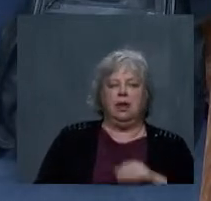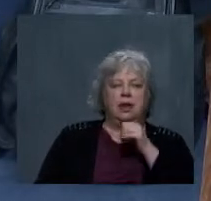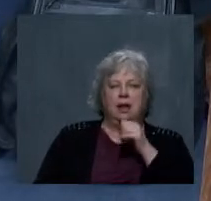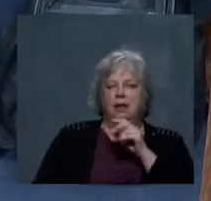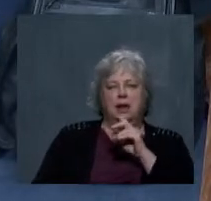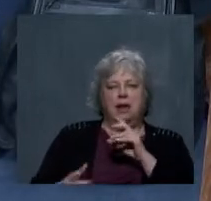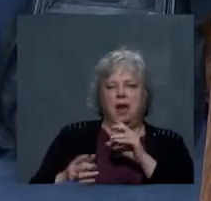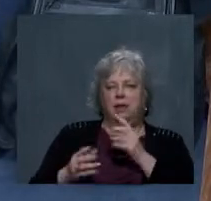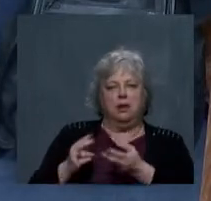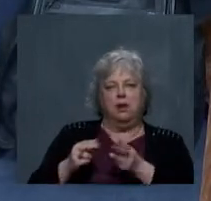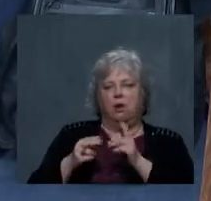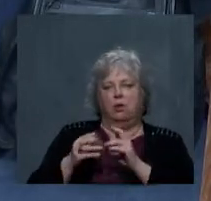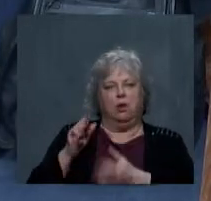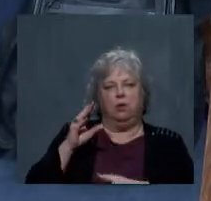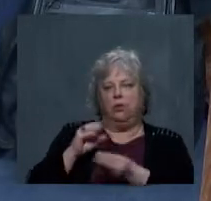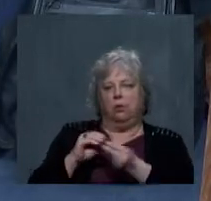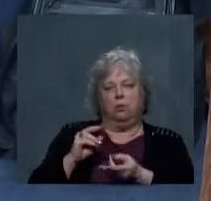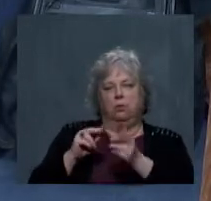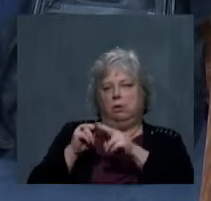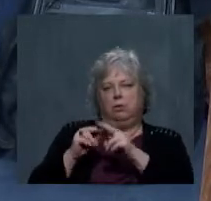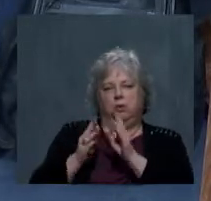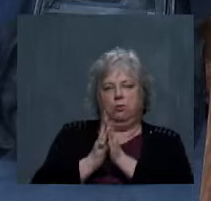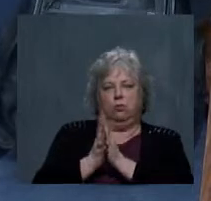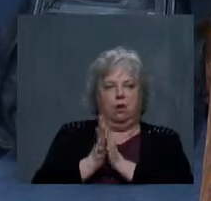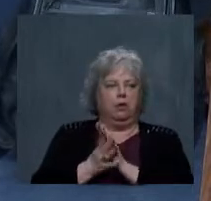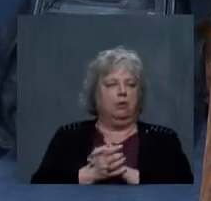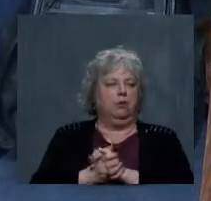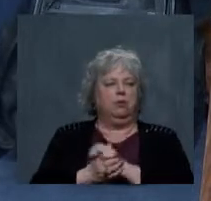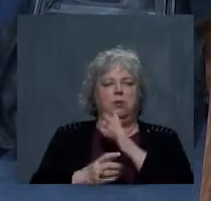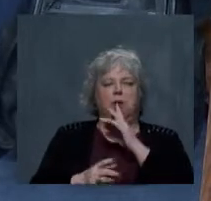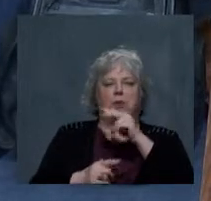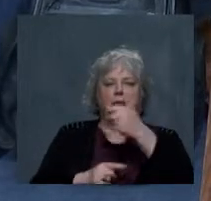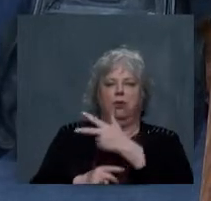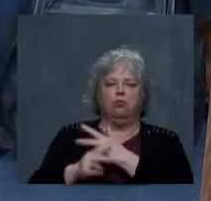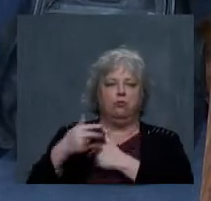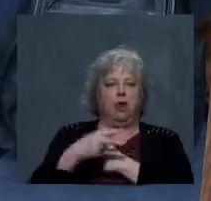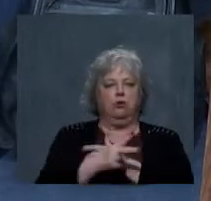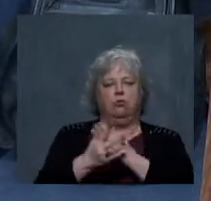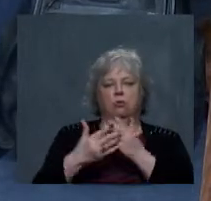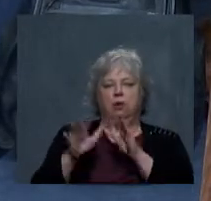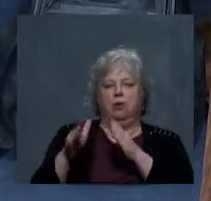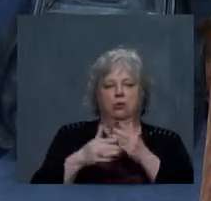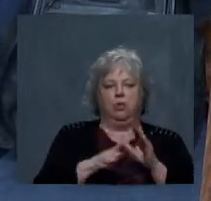traffic. Let me comment a little bit further about the directional distribution, and Mr. Benahati is